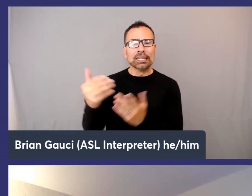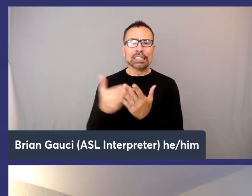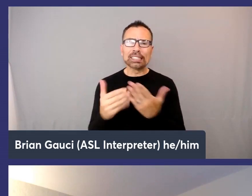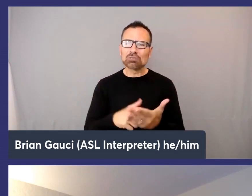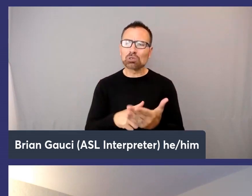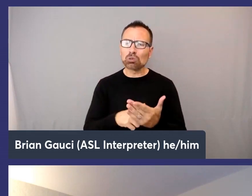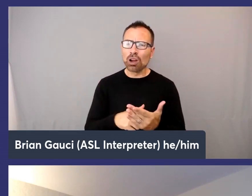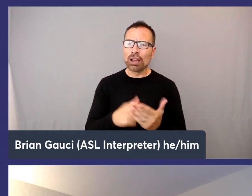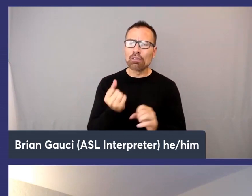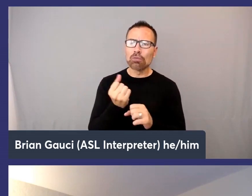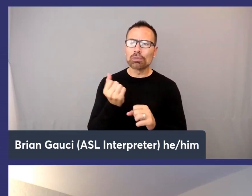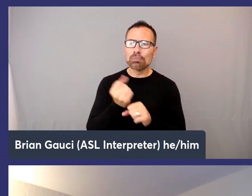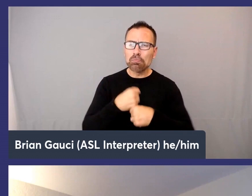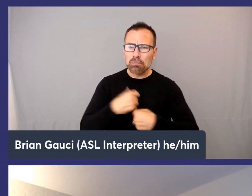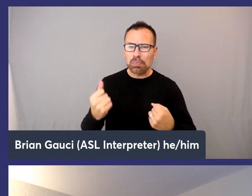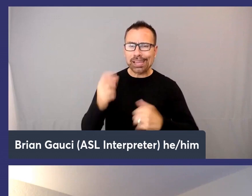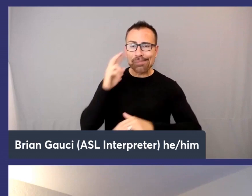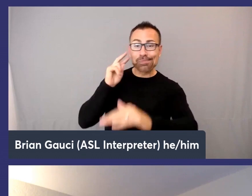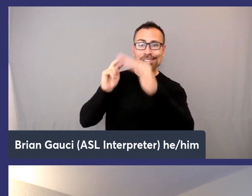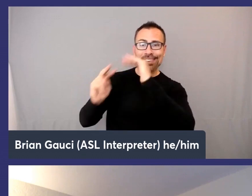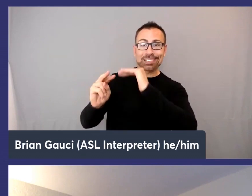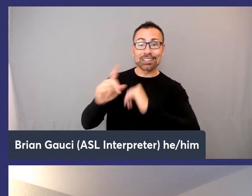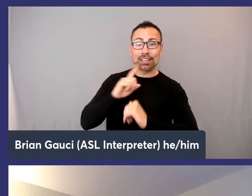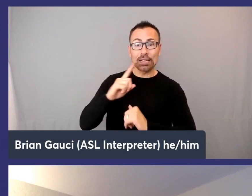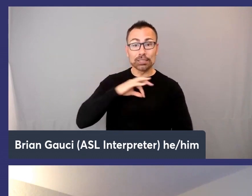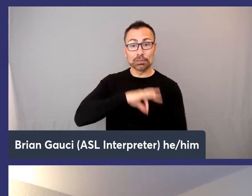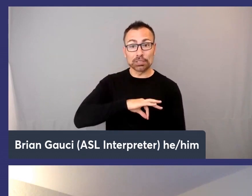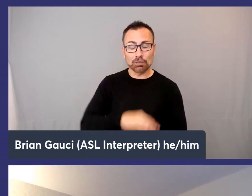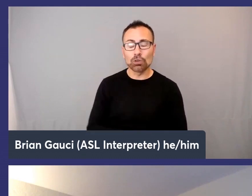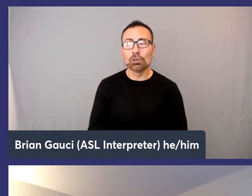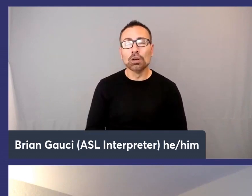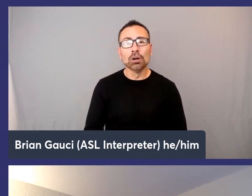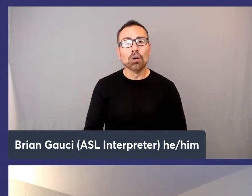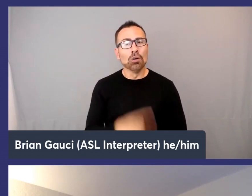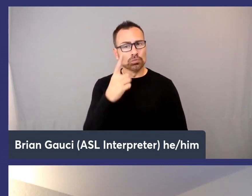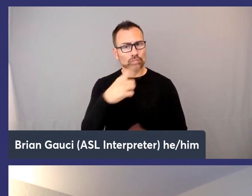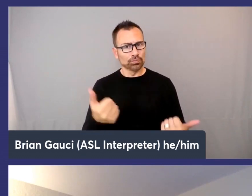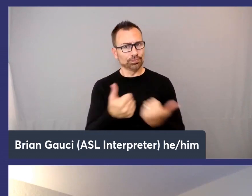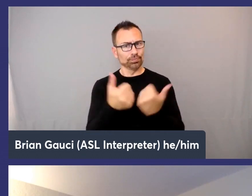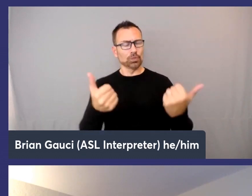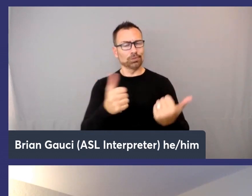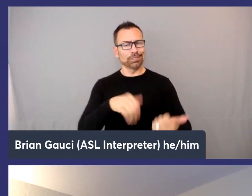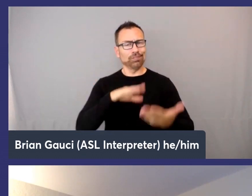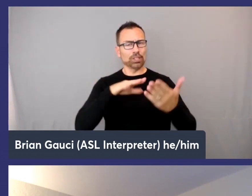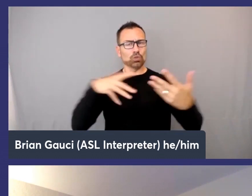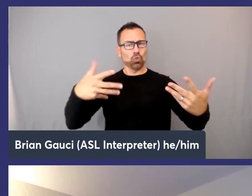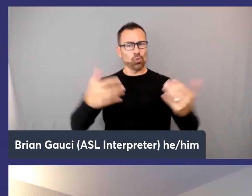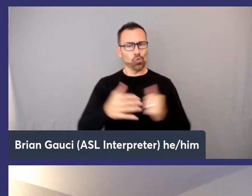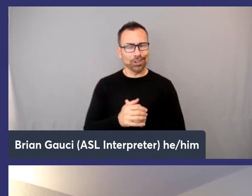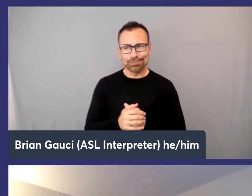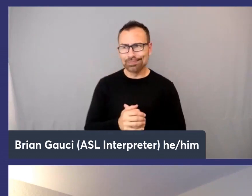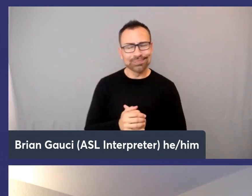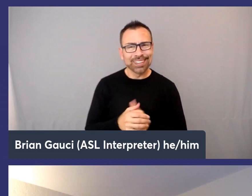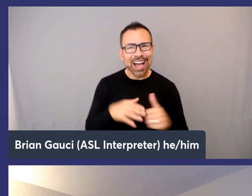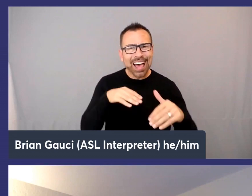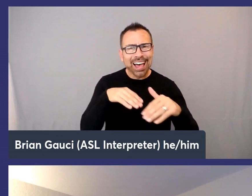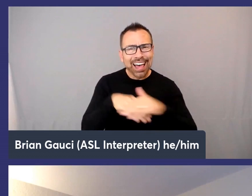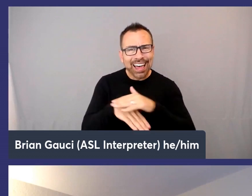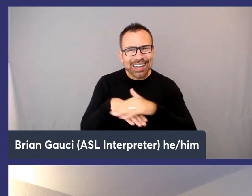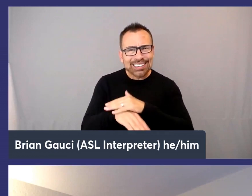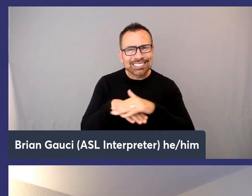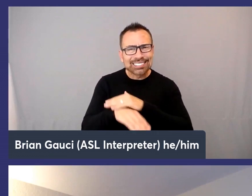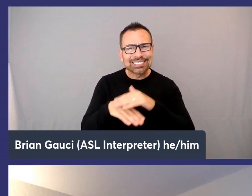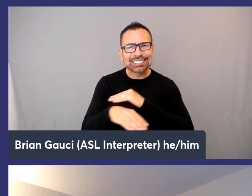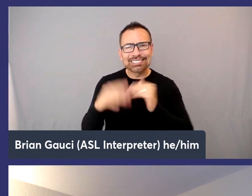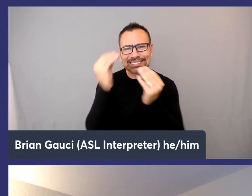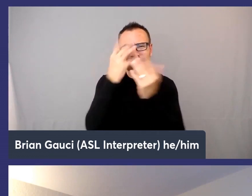an insightful and thoughtful prediction. And one of the biggest challenges that we're trying to help customers with is just accessing those diverse and different kinds of